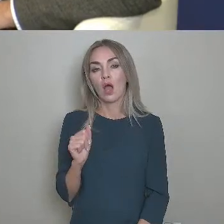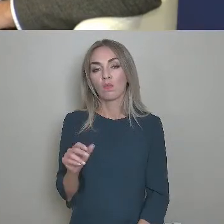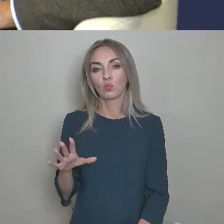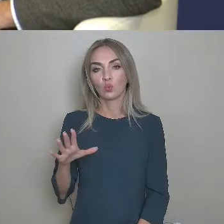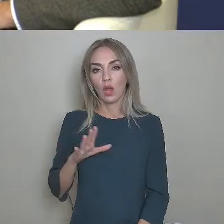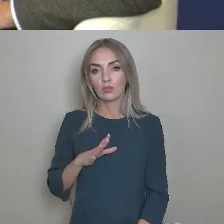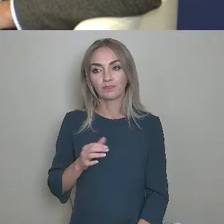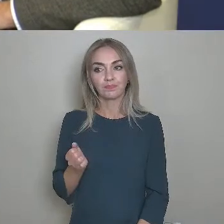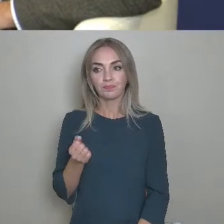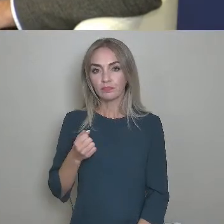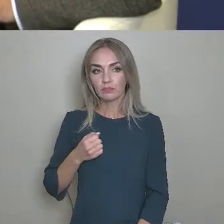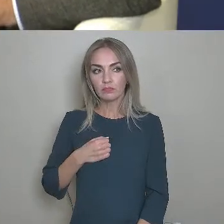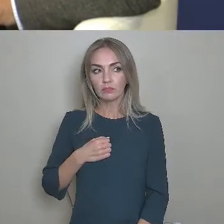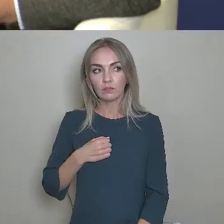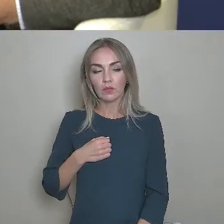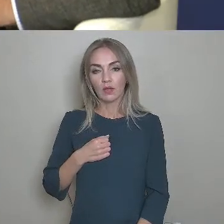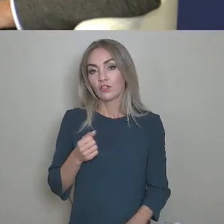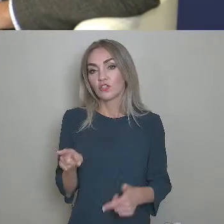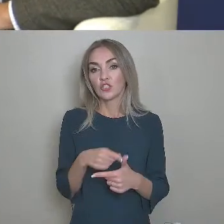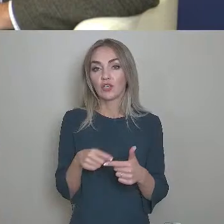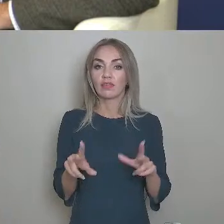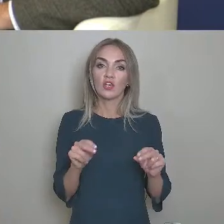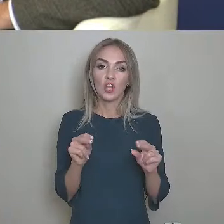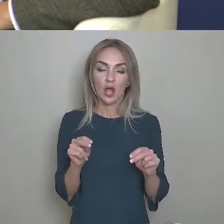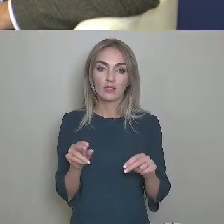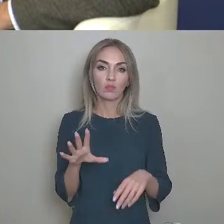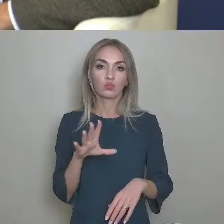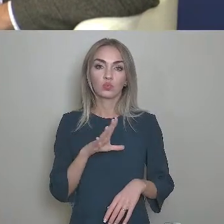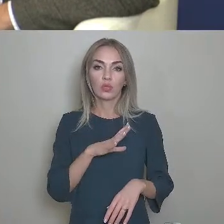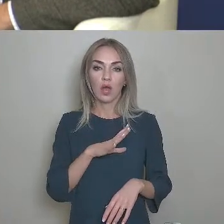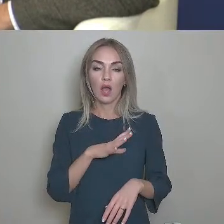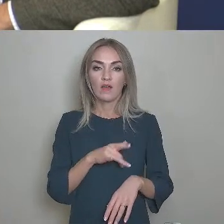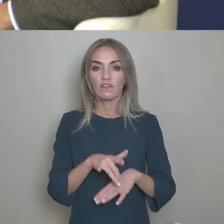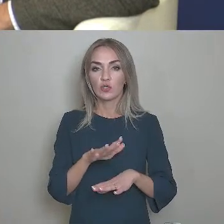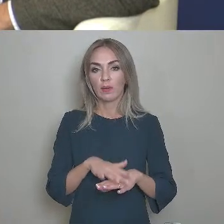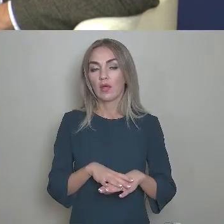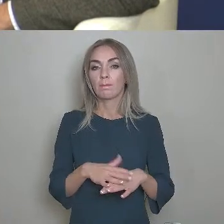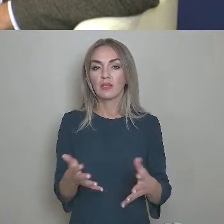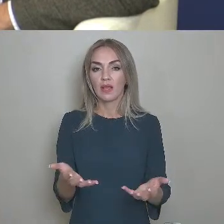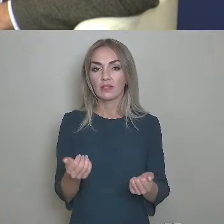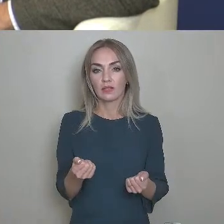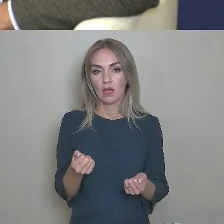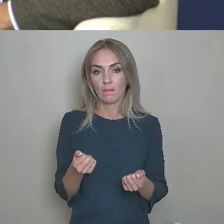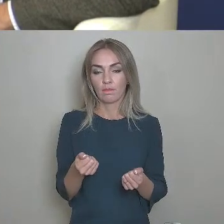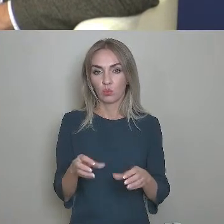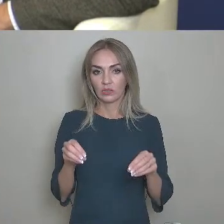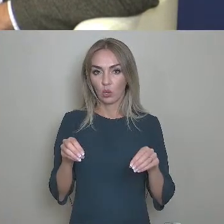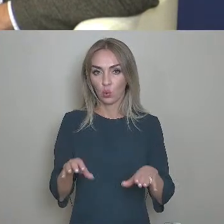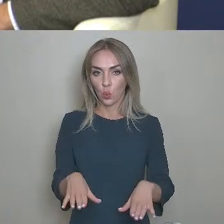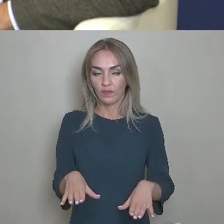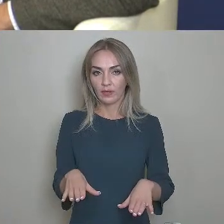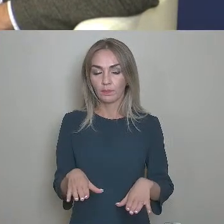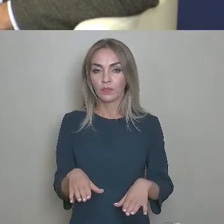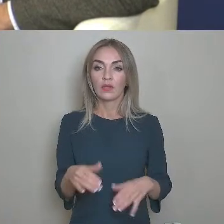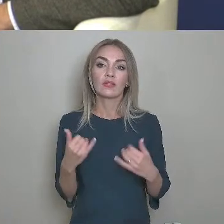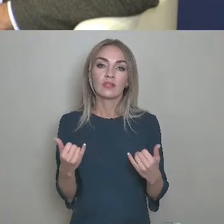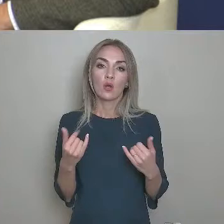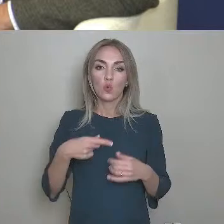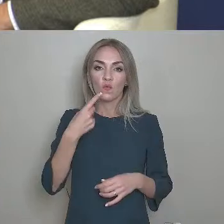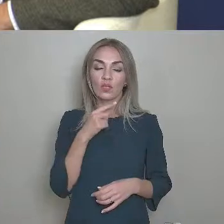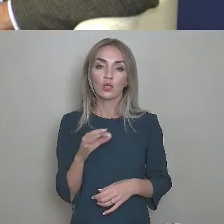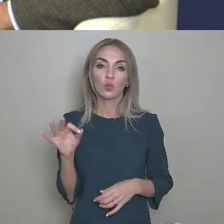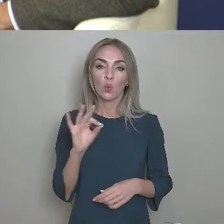the security. But this discussion ended when the CEC